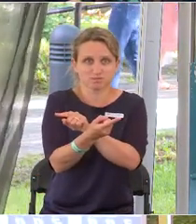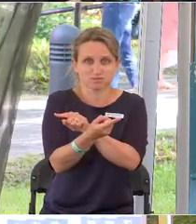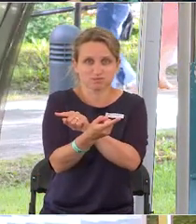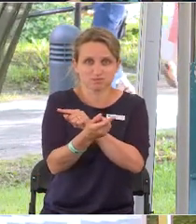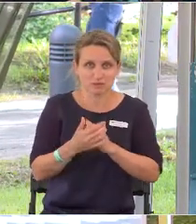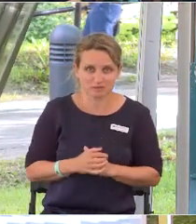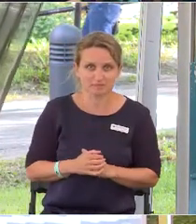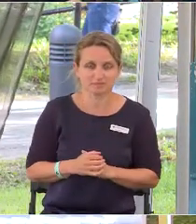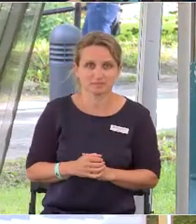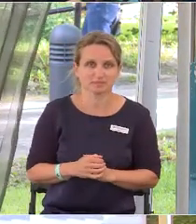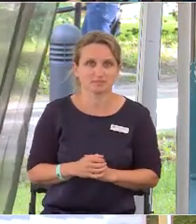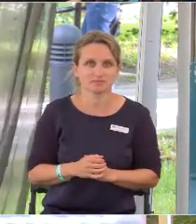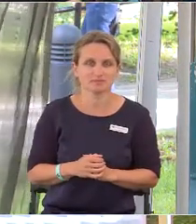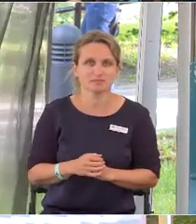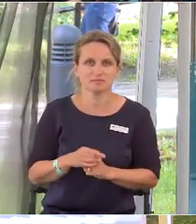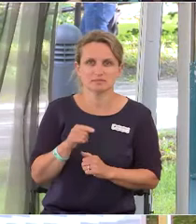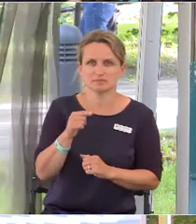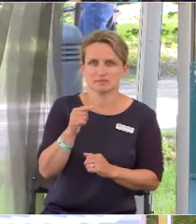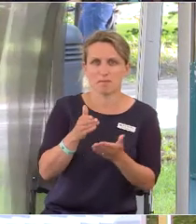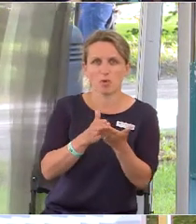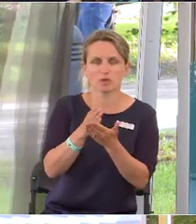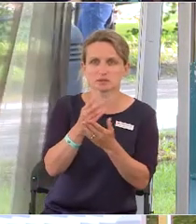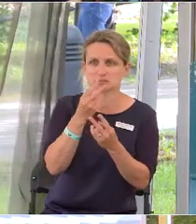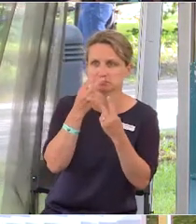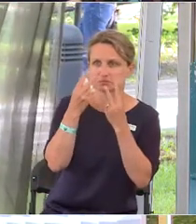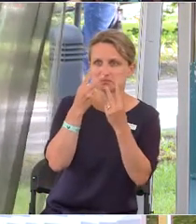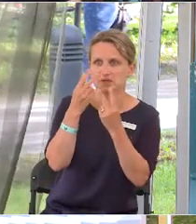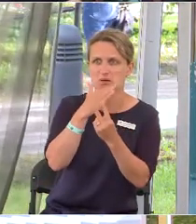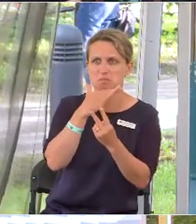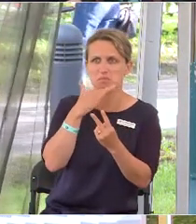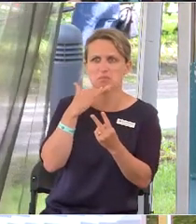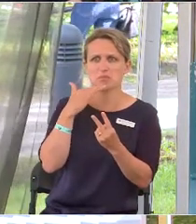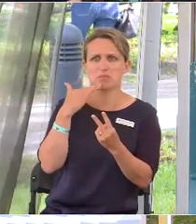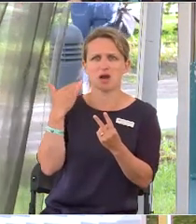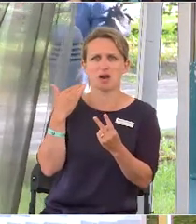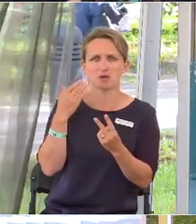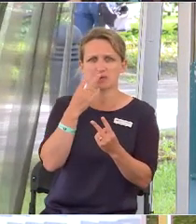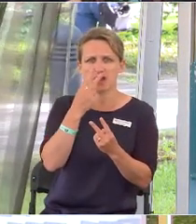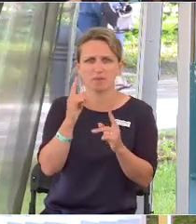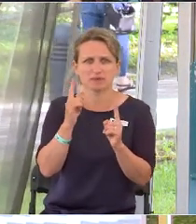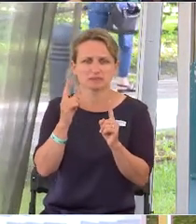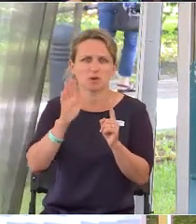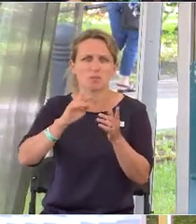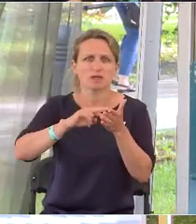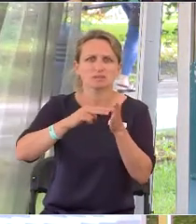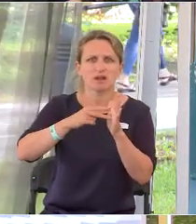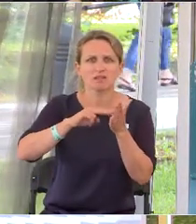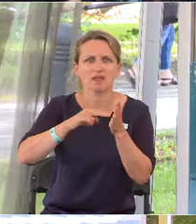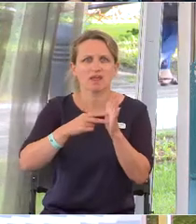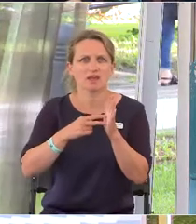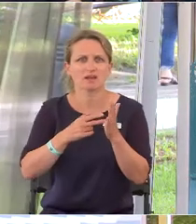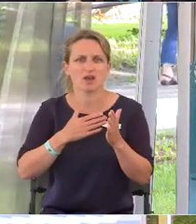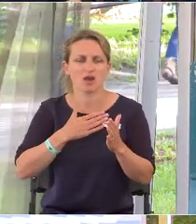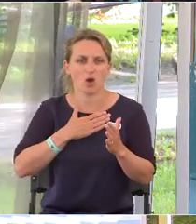that has become very visible in politics is this strategy of mobilizing your